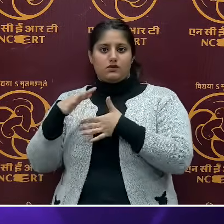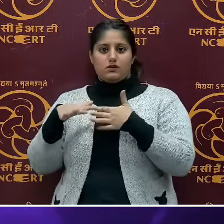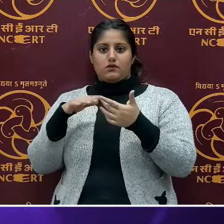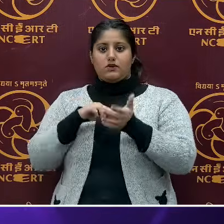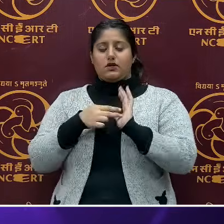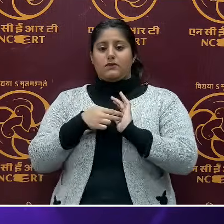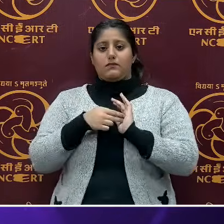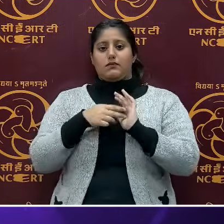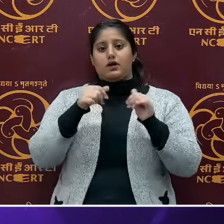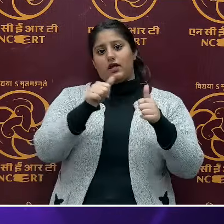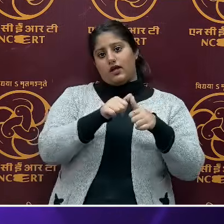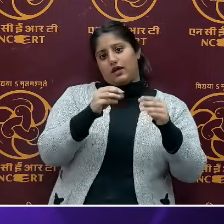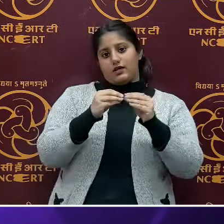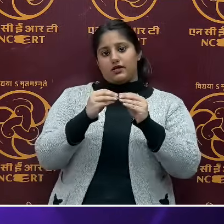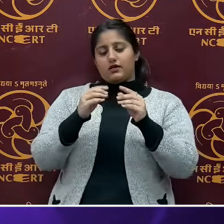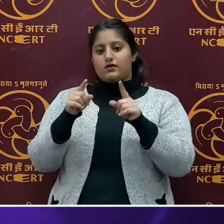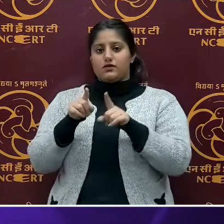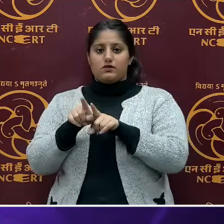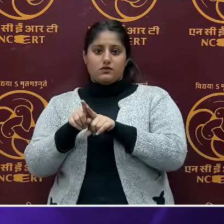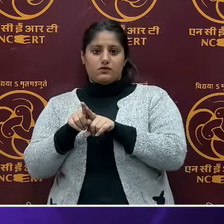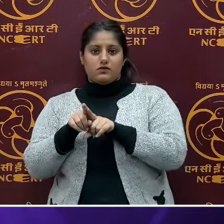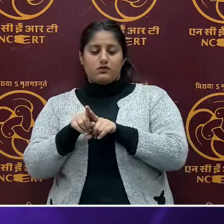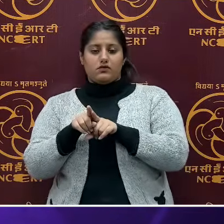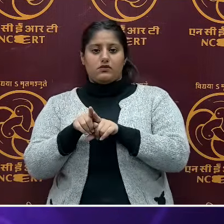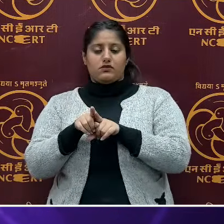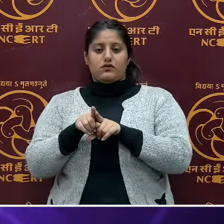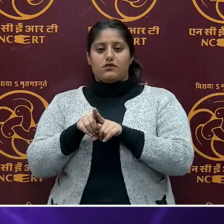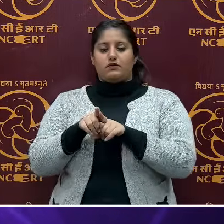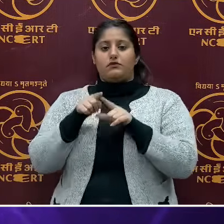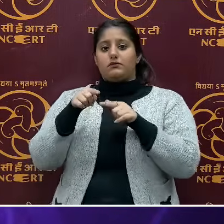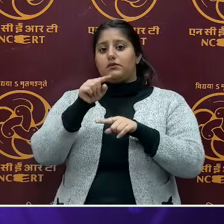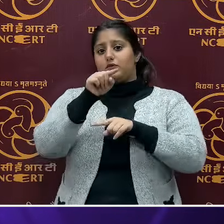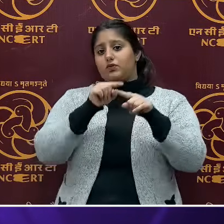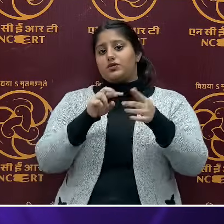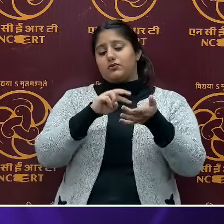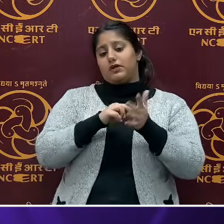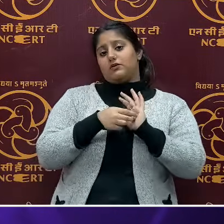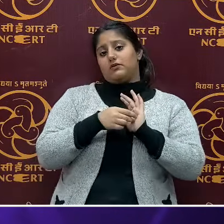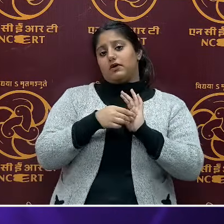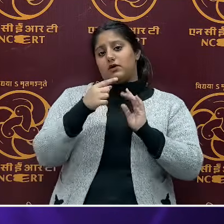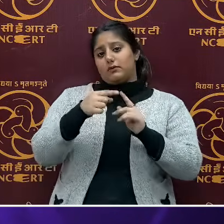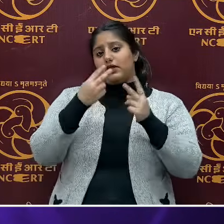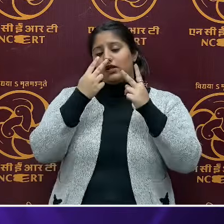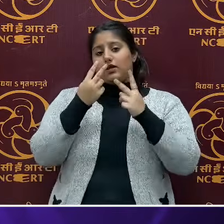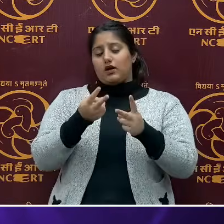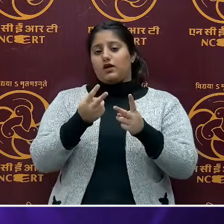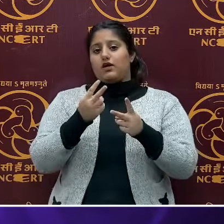is to B and C is to D. Right. Proportion means we are going to represent this in